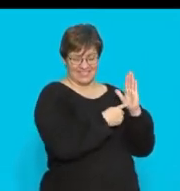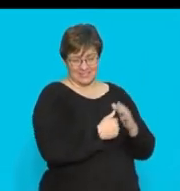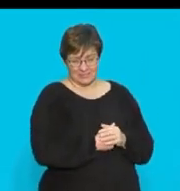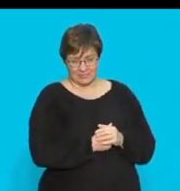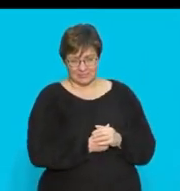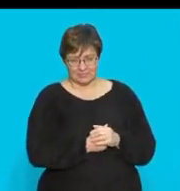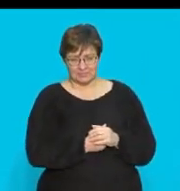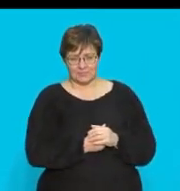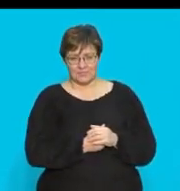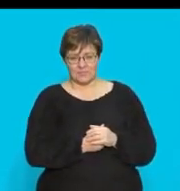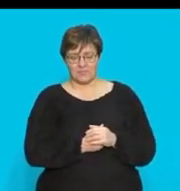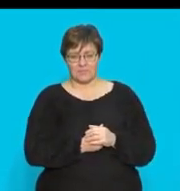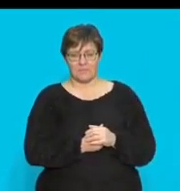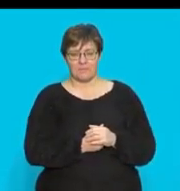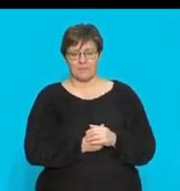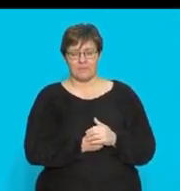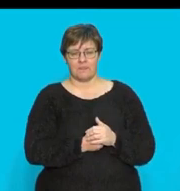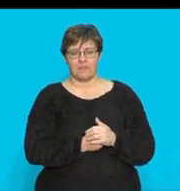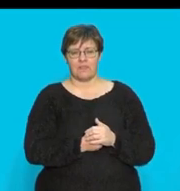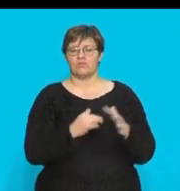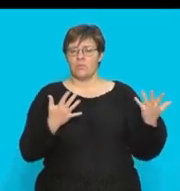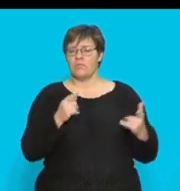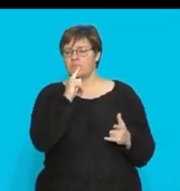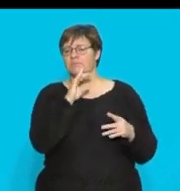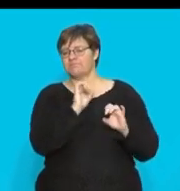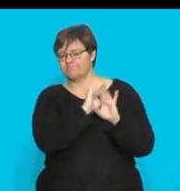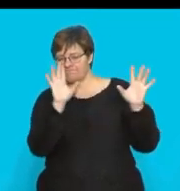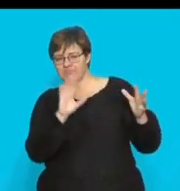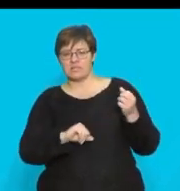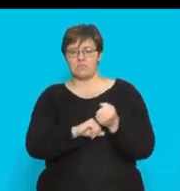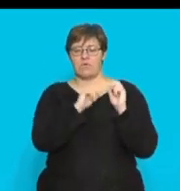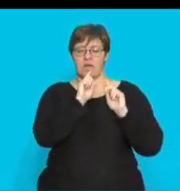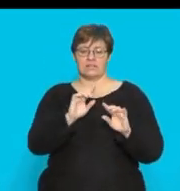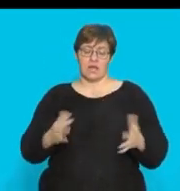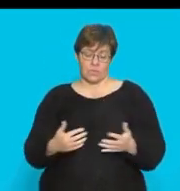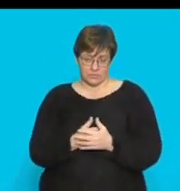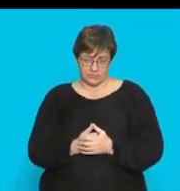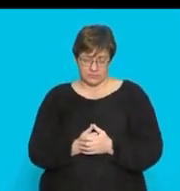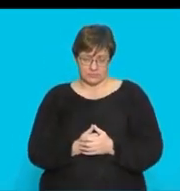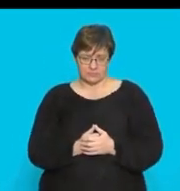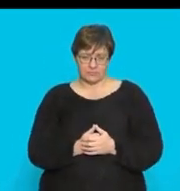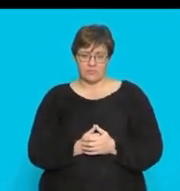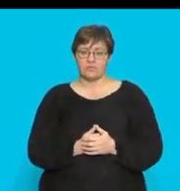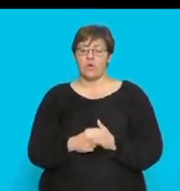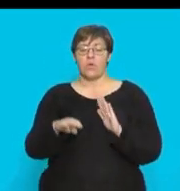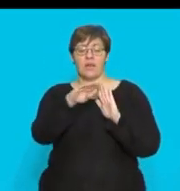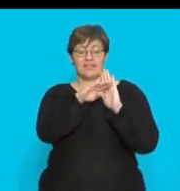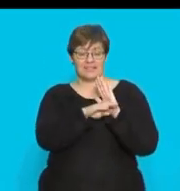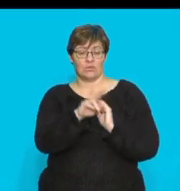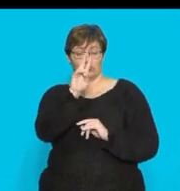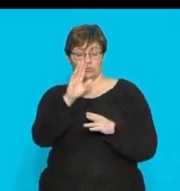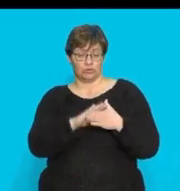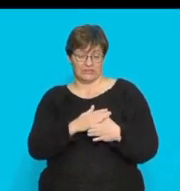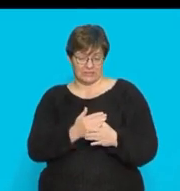the passage, all right, for how you got your supporting answer. And it says here, list